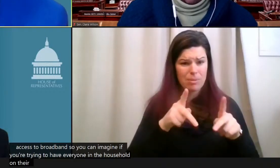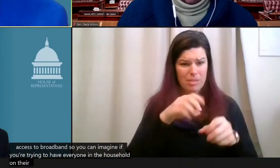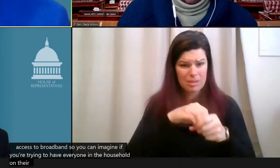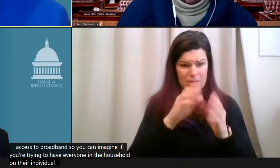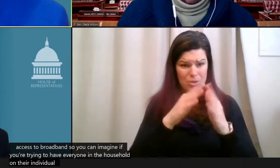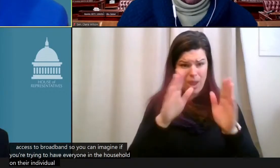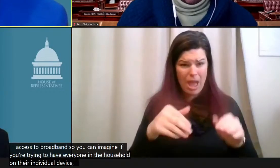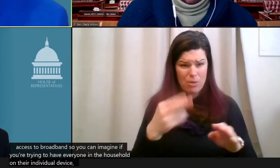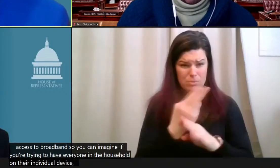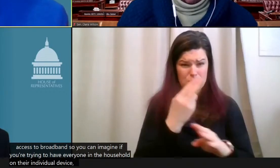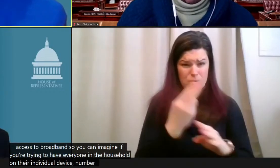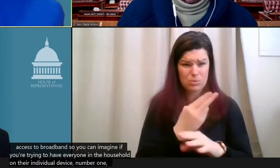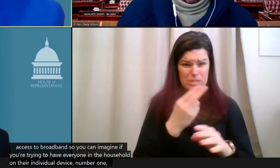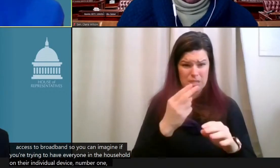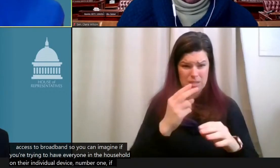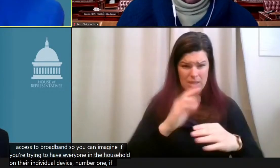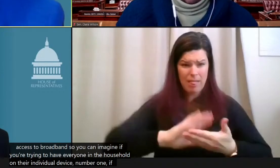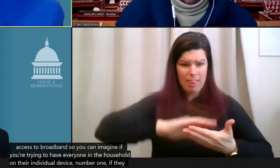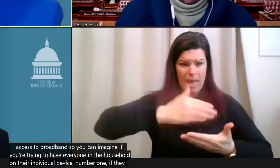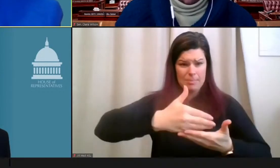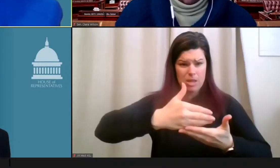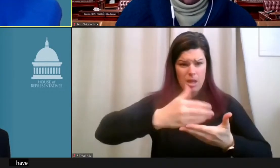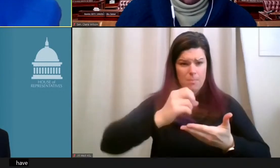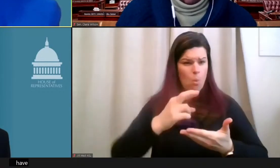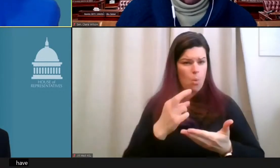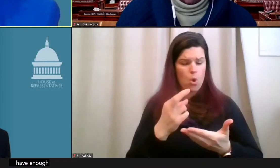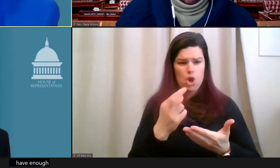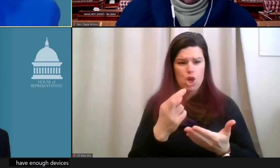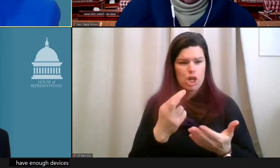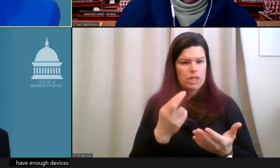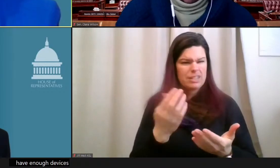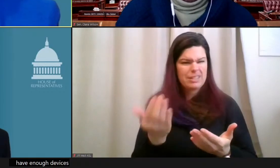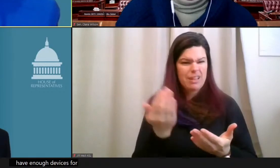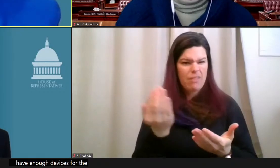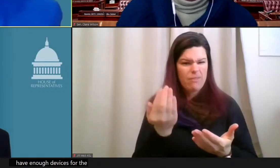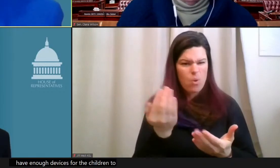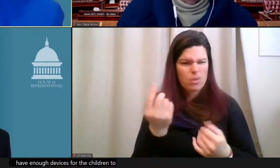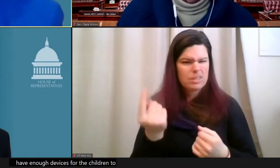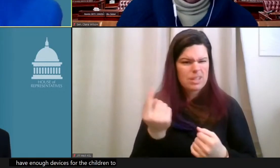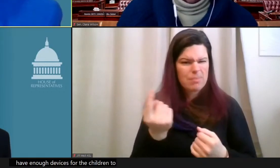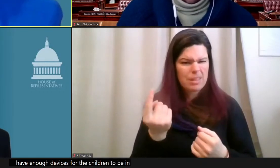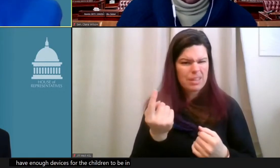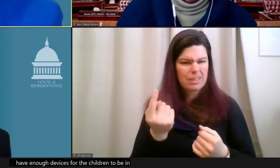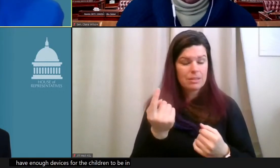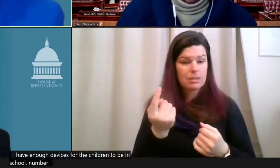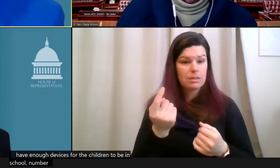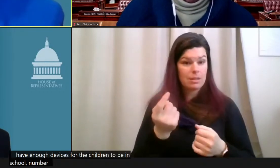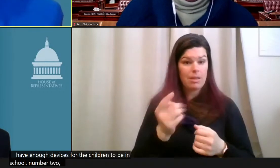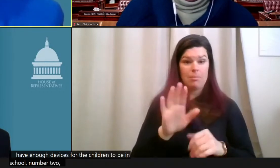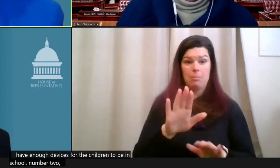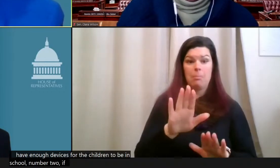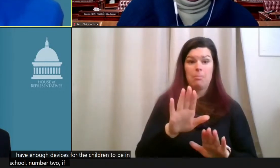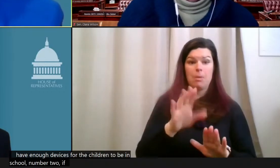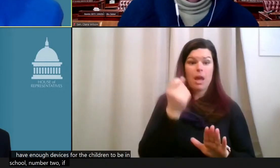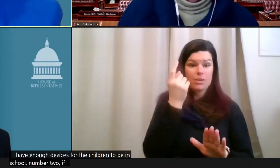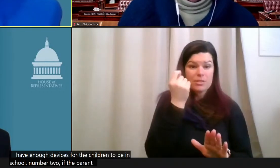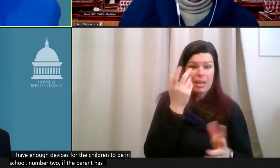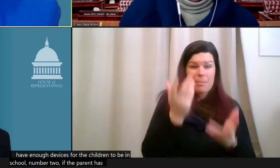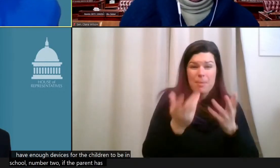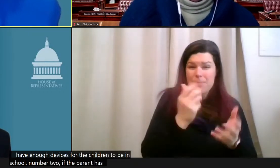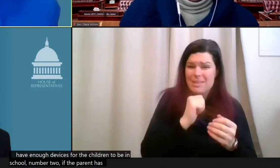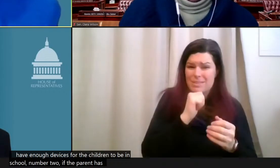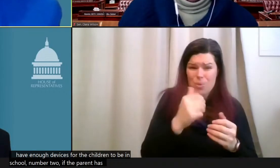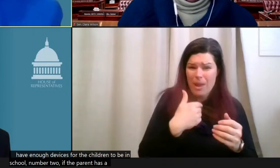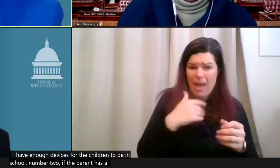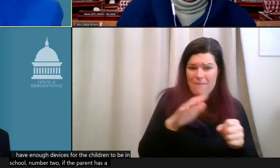number one, if they even have enough devices for the children to be in school. Number two, if the parent has a device to